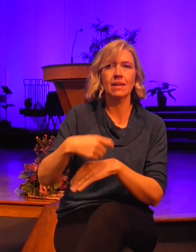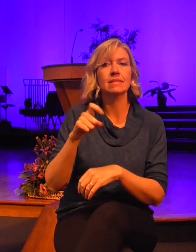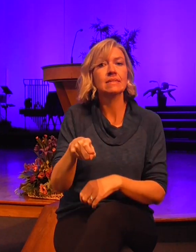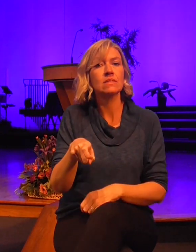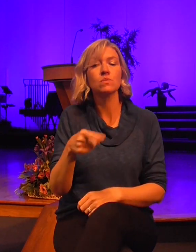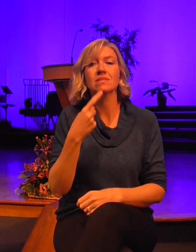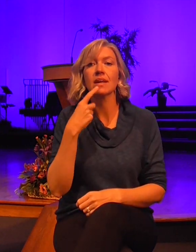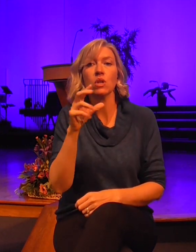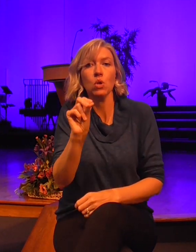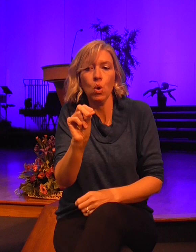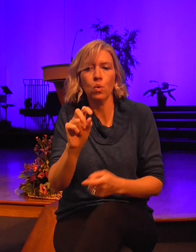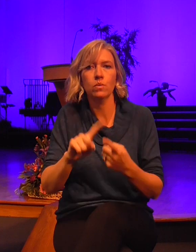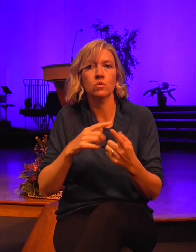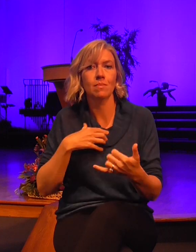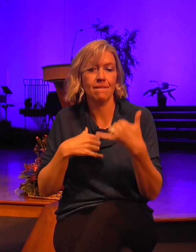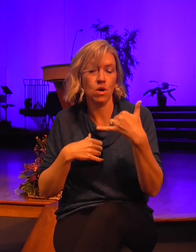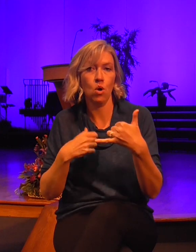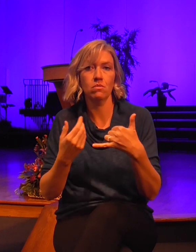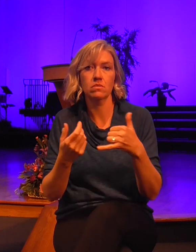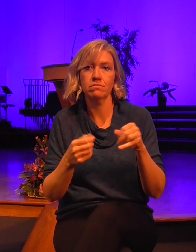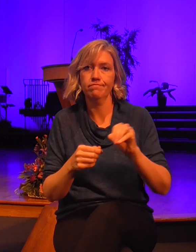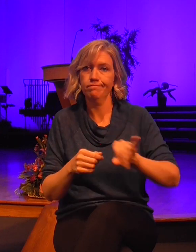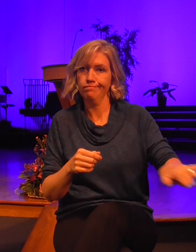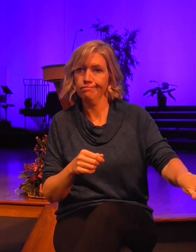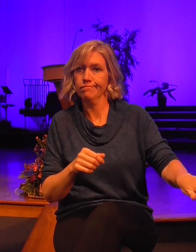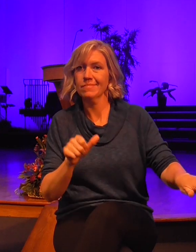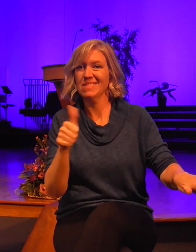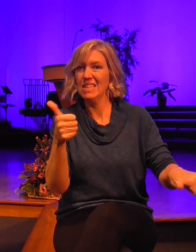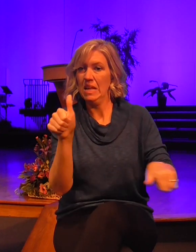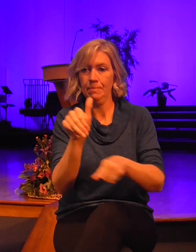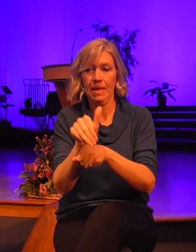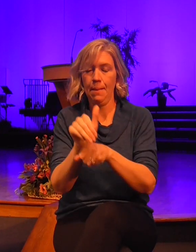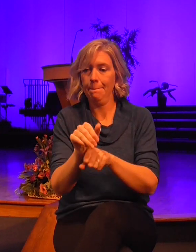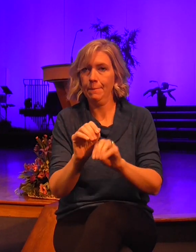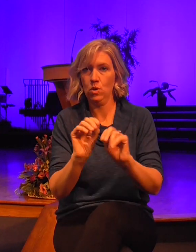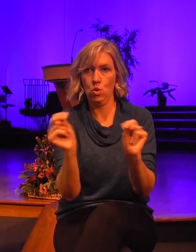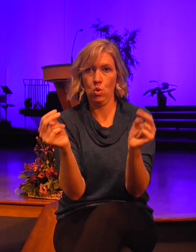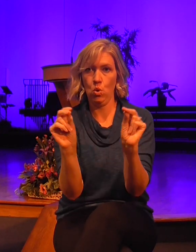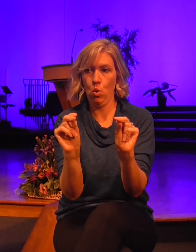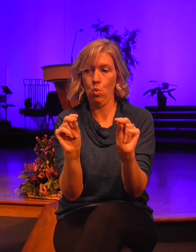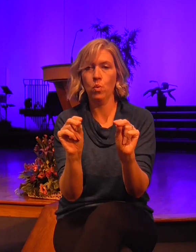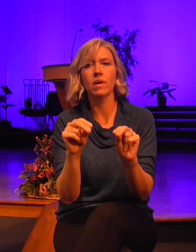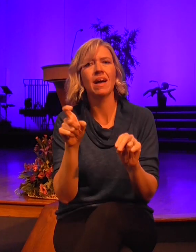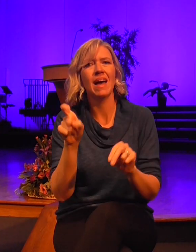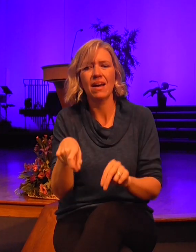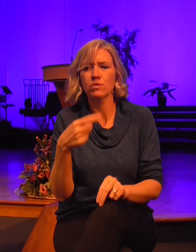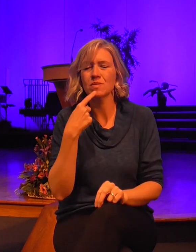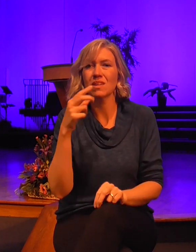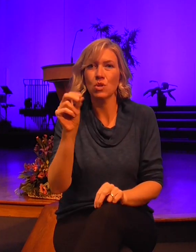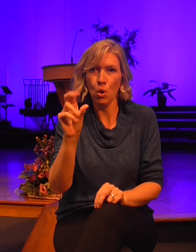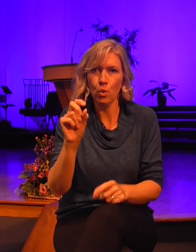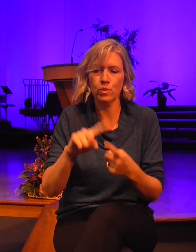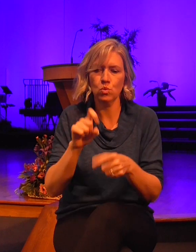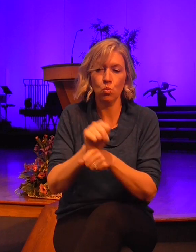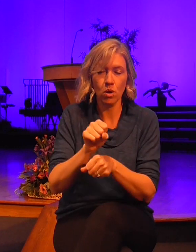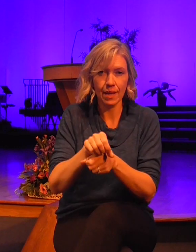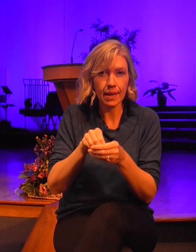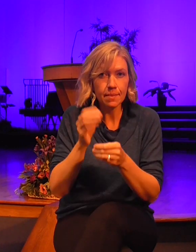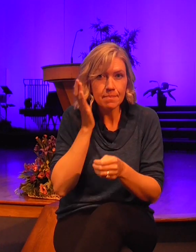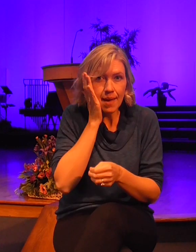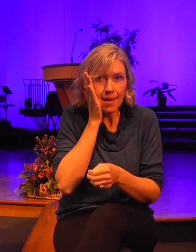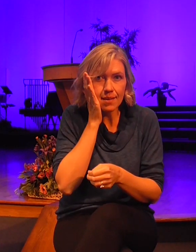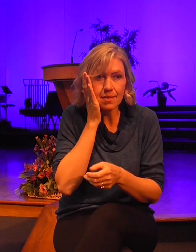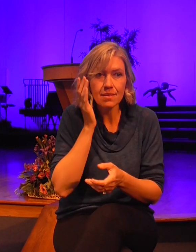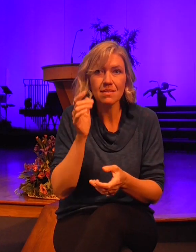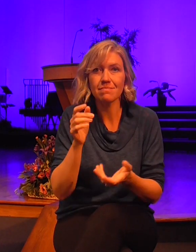p.m. I need to say no to working from bed, even if that means I say yes to giving myself 5 minutes in the morning to